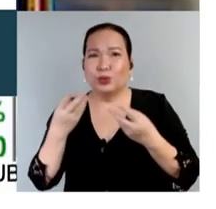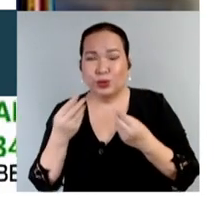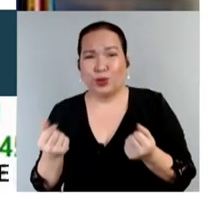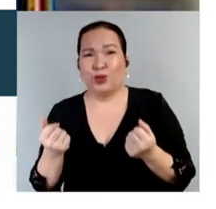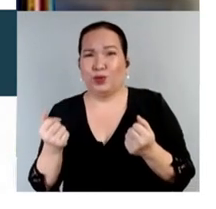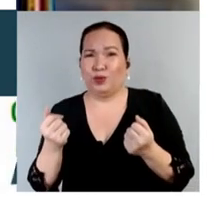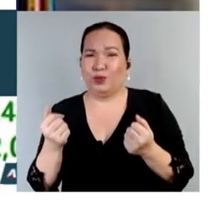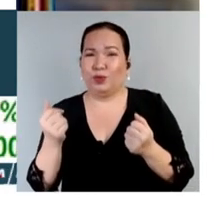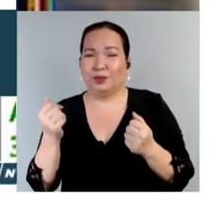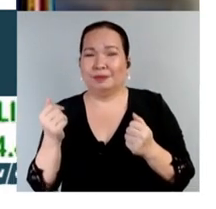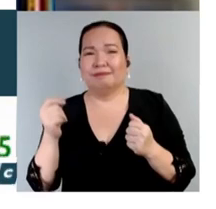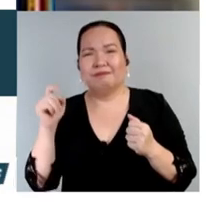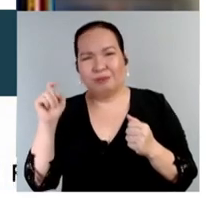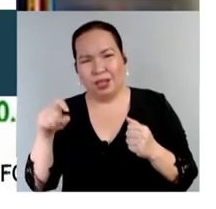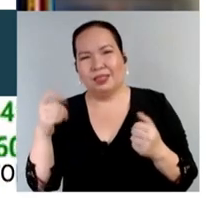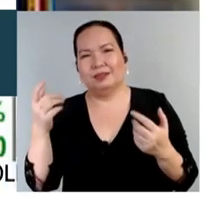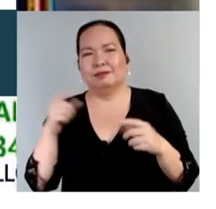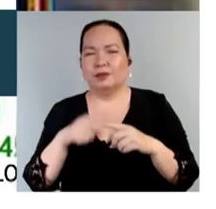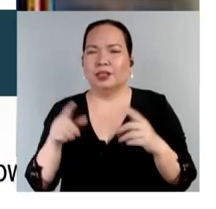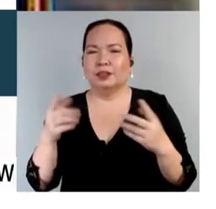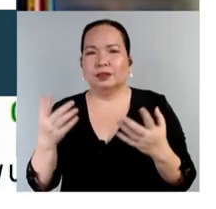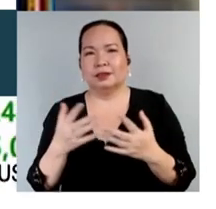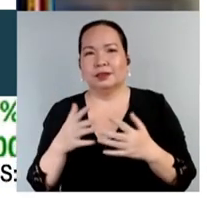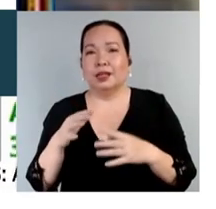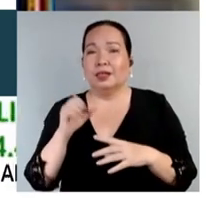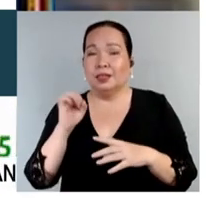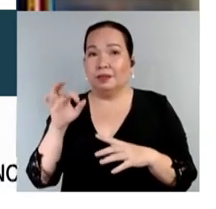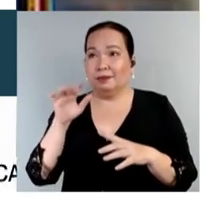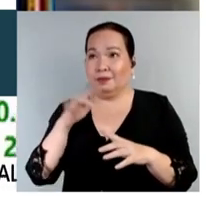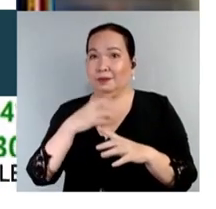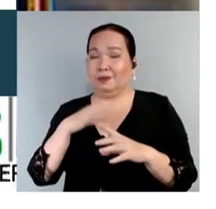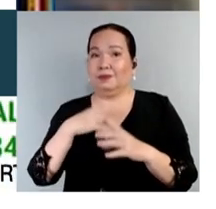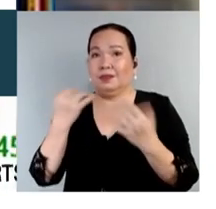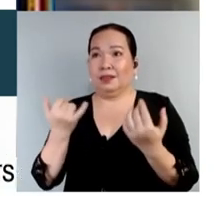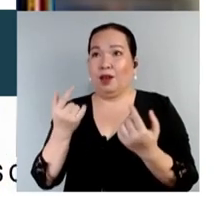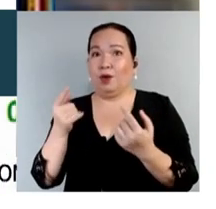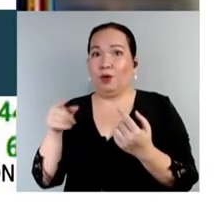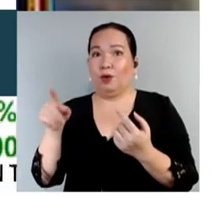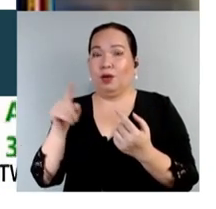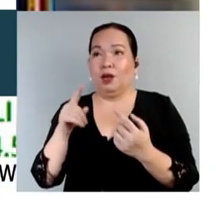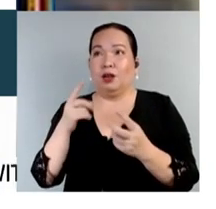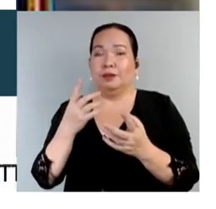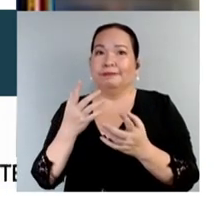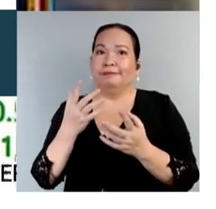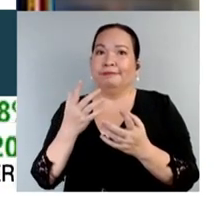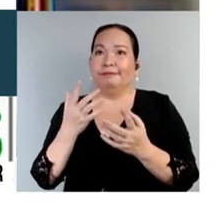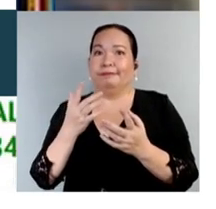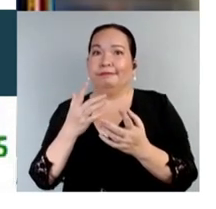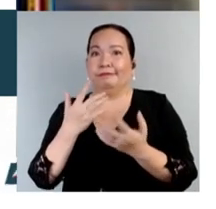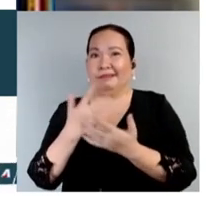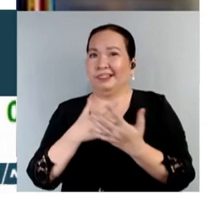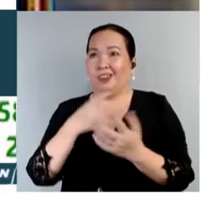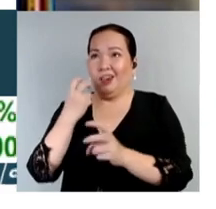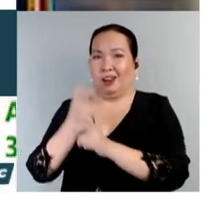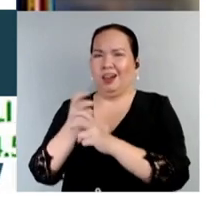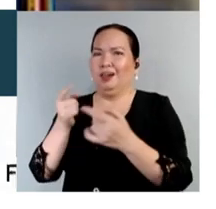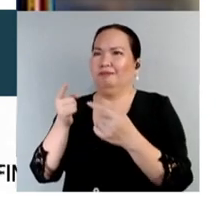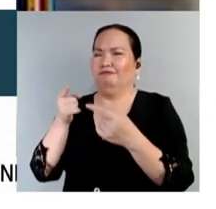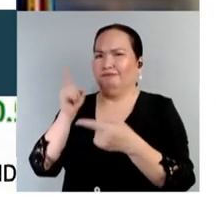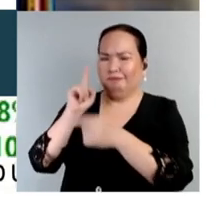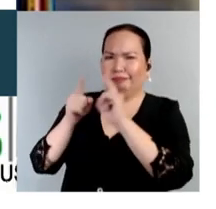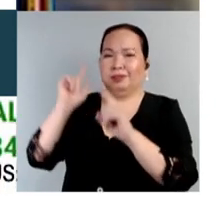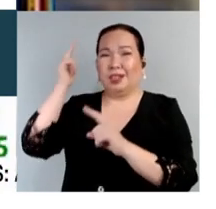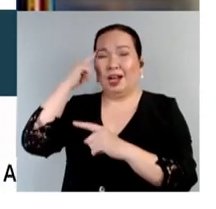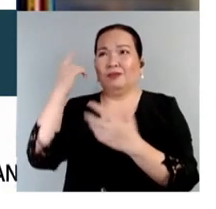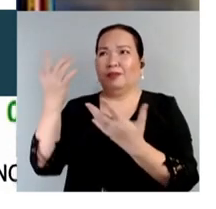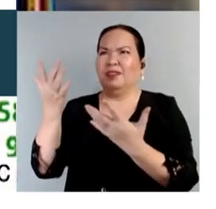And therefore, if we think that it would be difficult to criticize the government, instead of criticizing, we might as